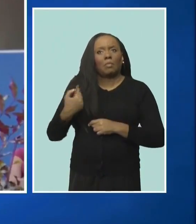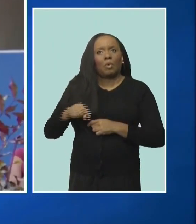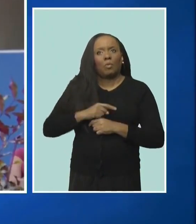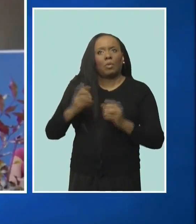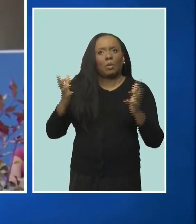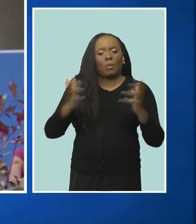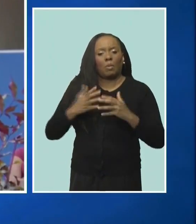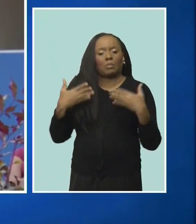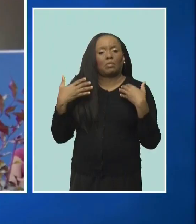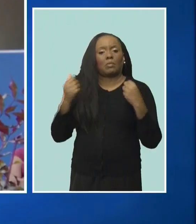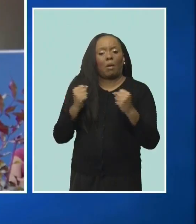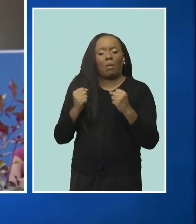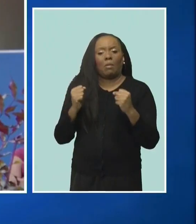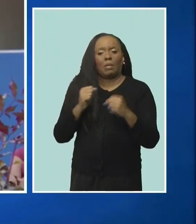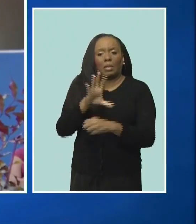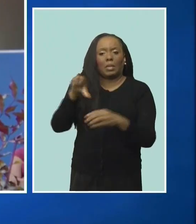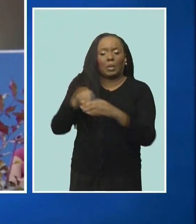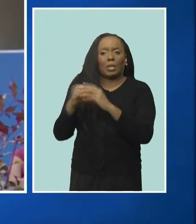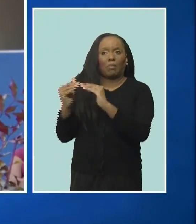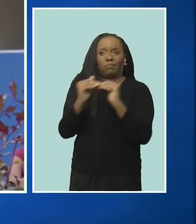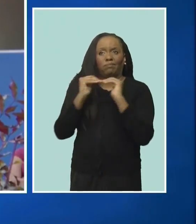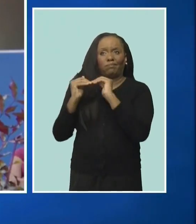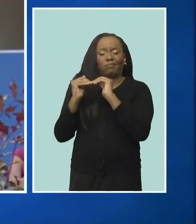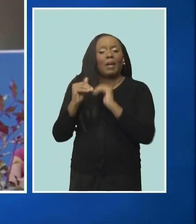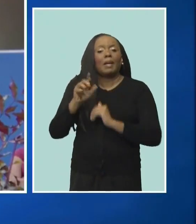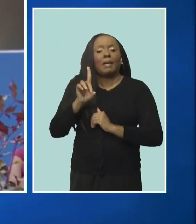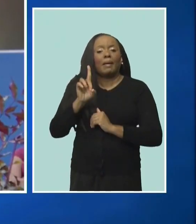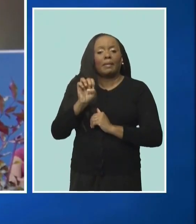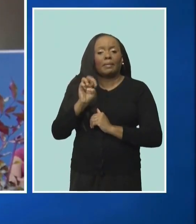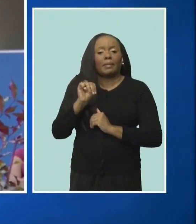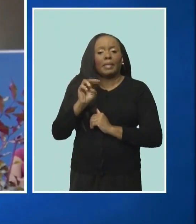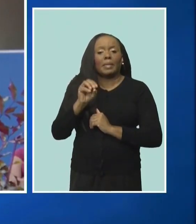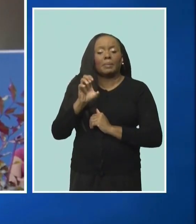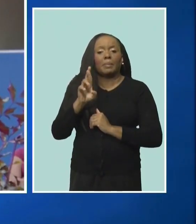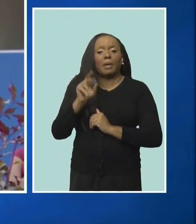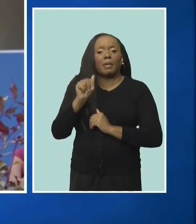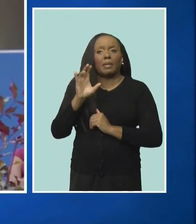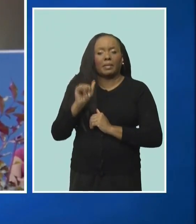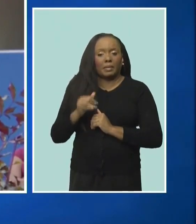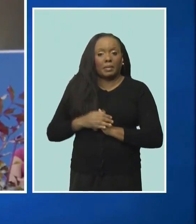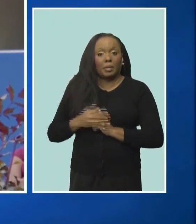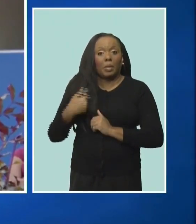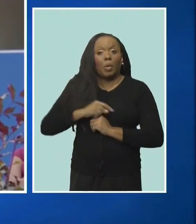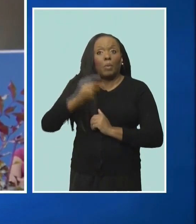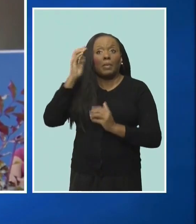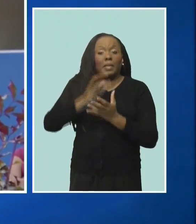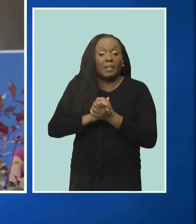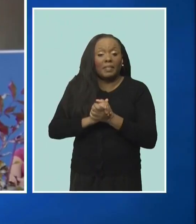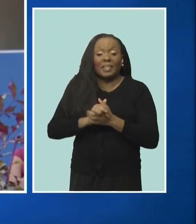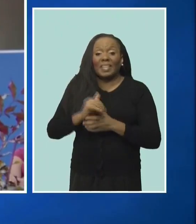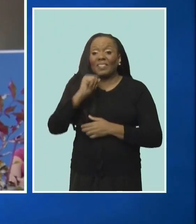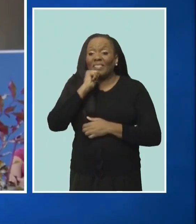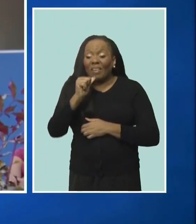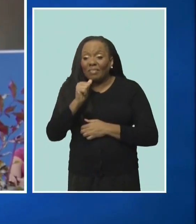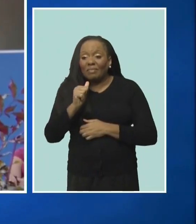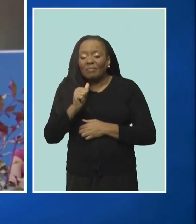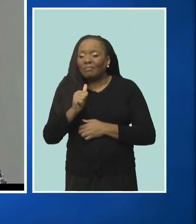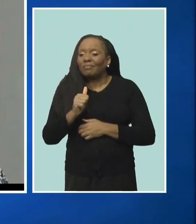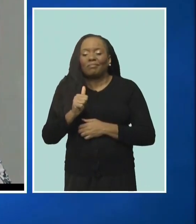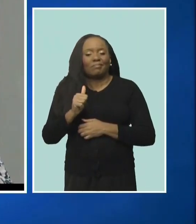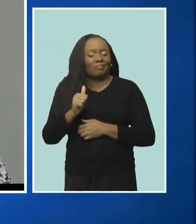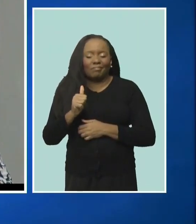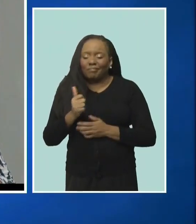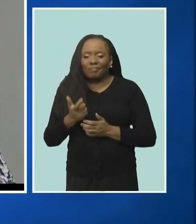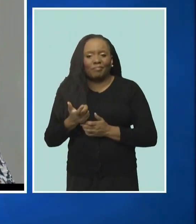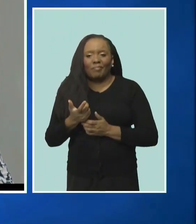inclusive democracy is about. And it could not happen if you didn't believe it enough to come out of your houses and be here tonight.